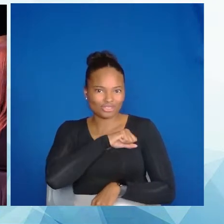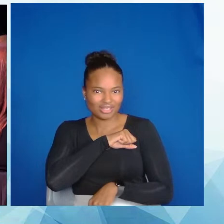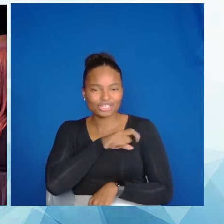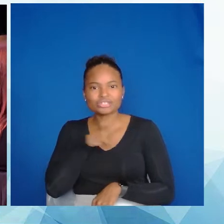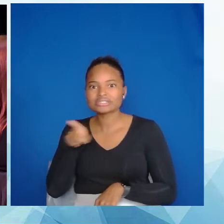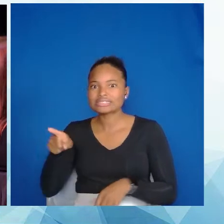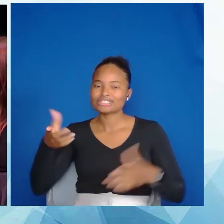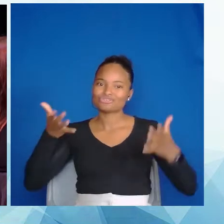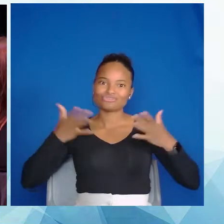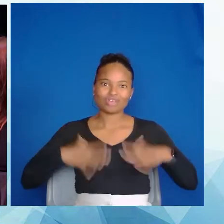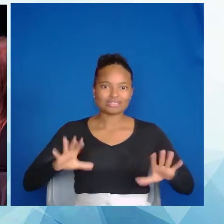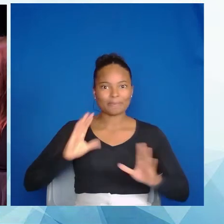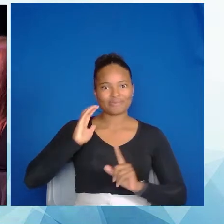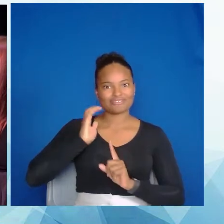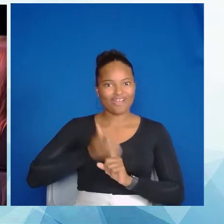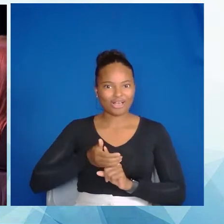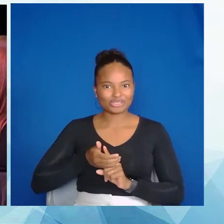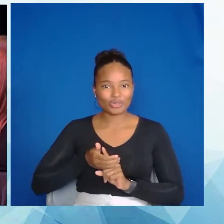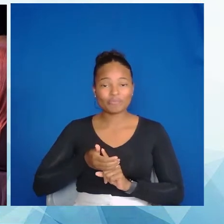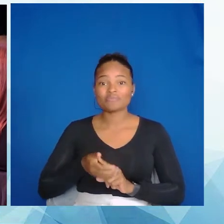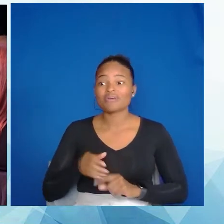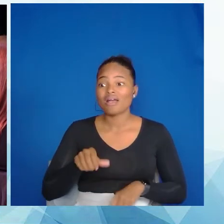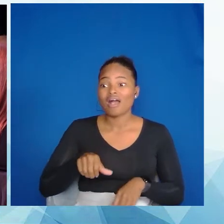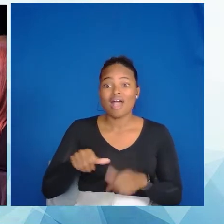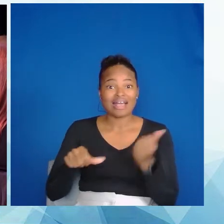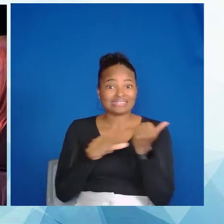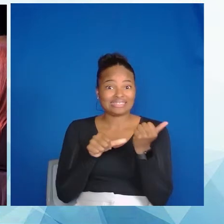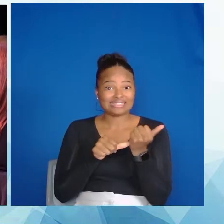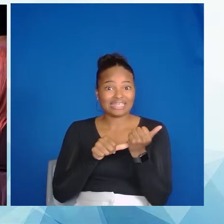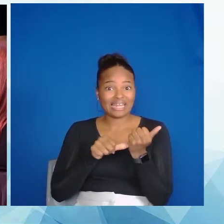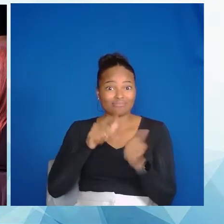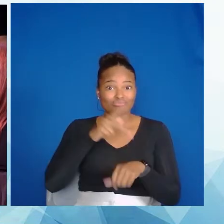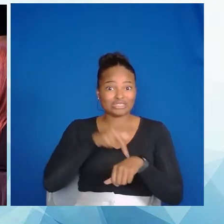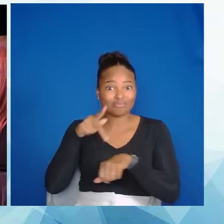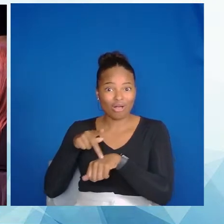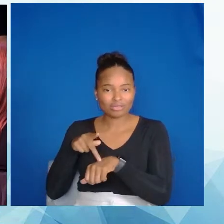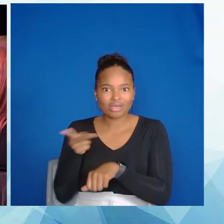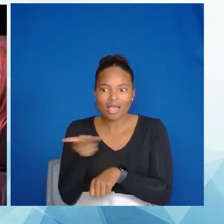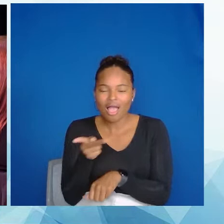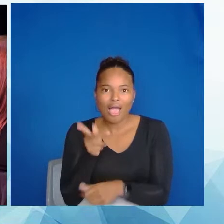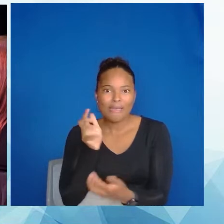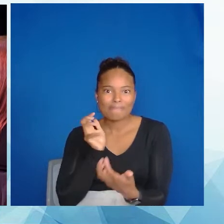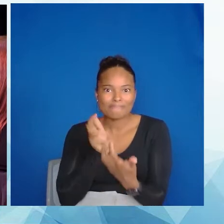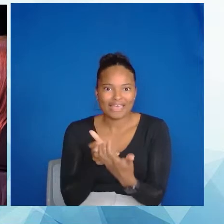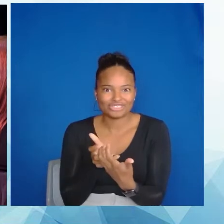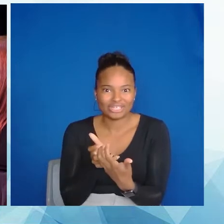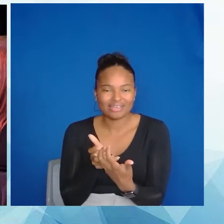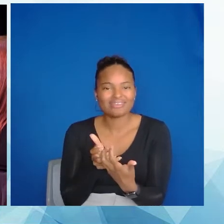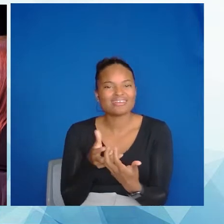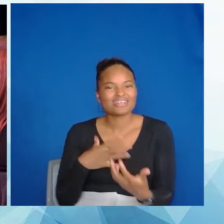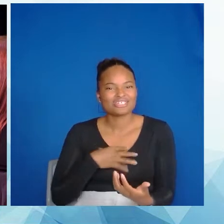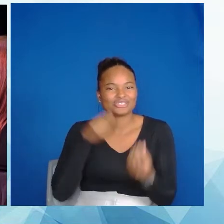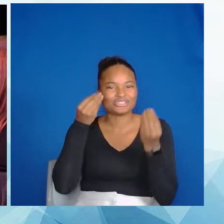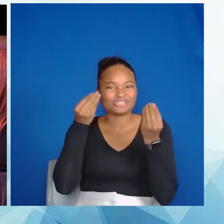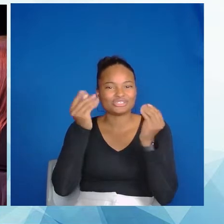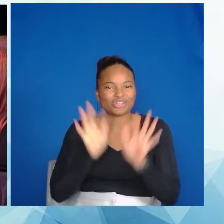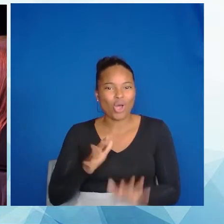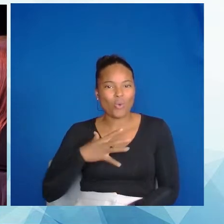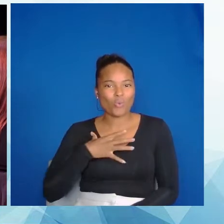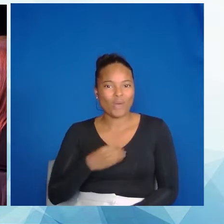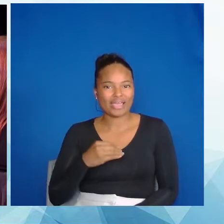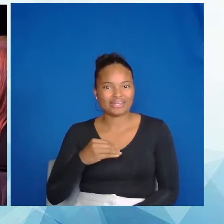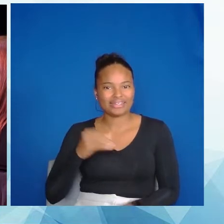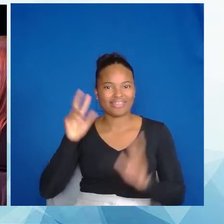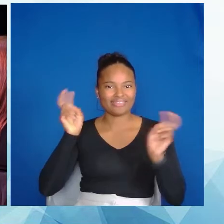costume, and his 2 assistant principals were matching. They had Snow White themed costumes. It